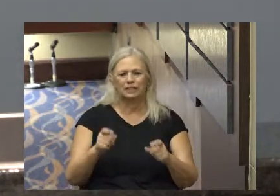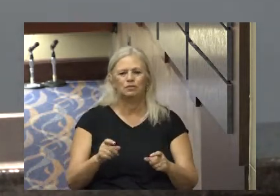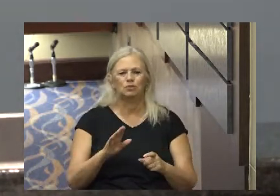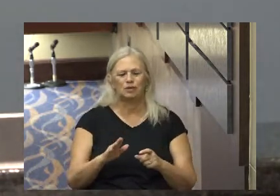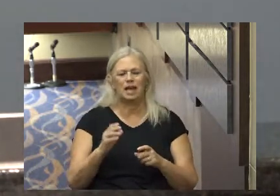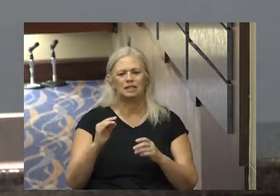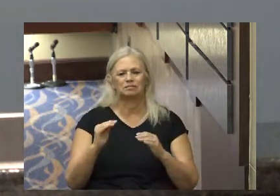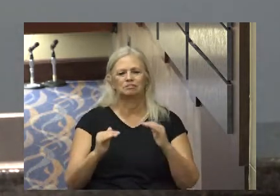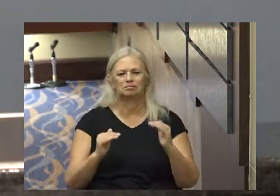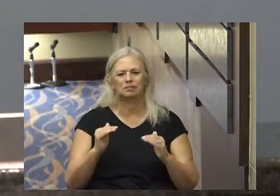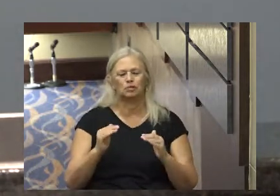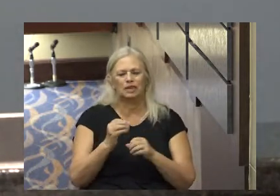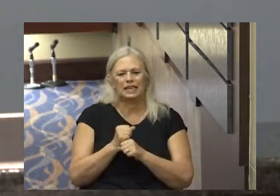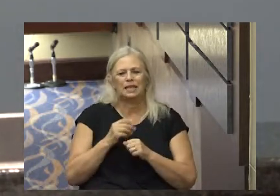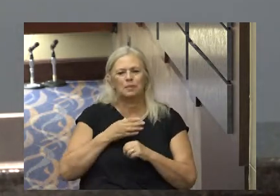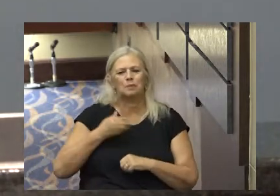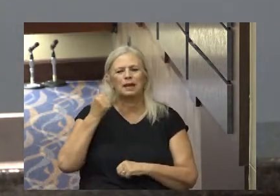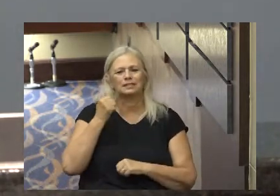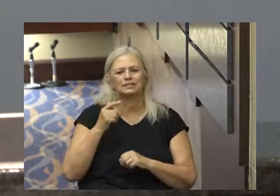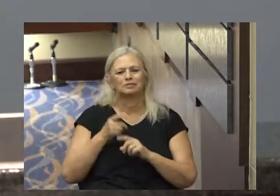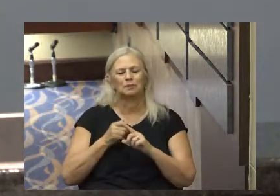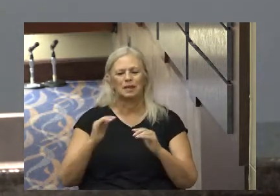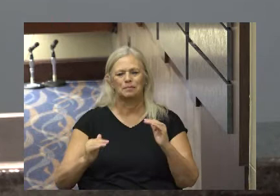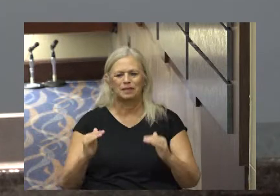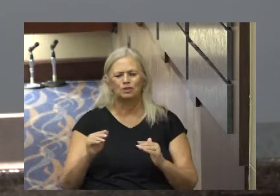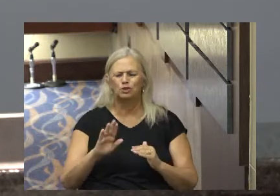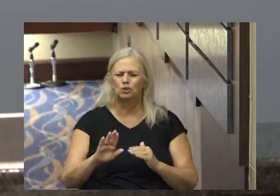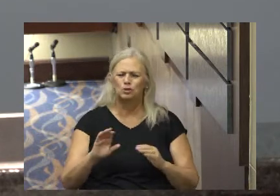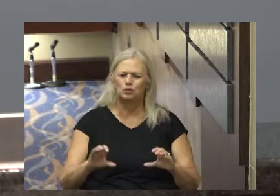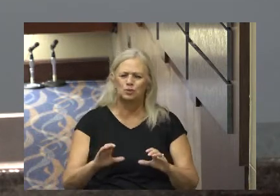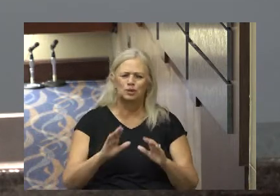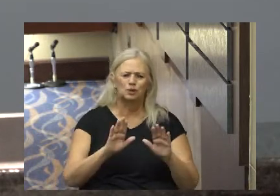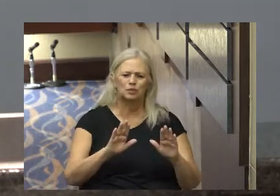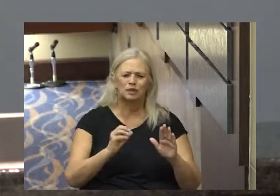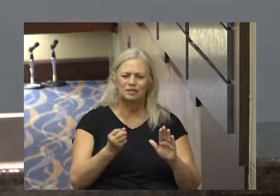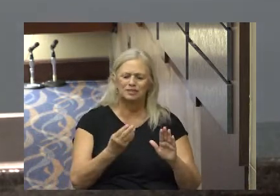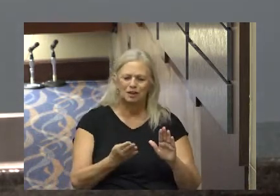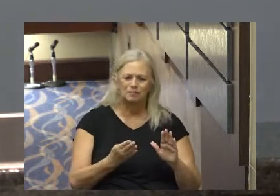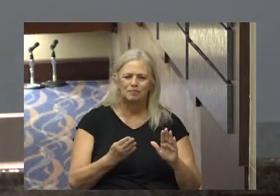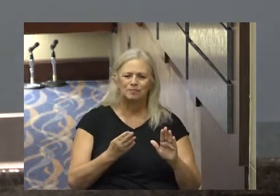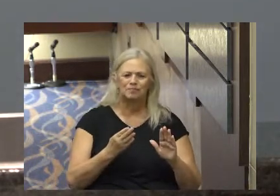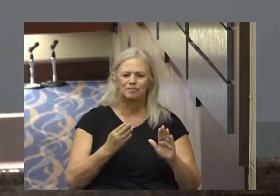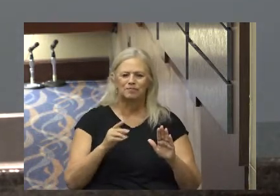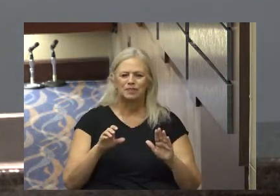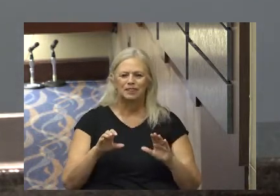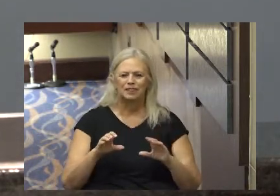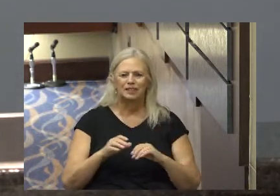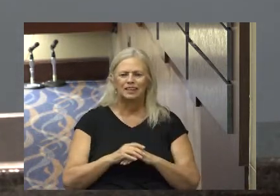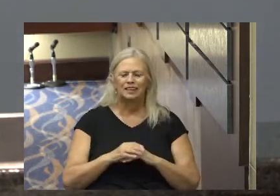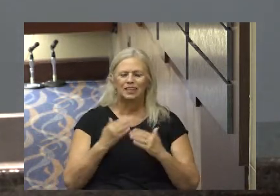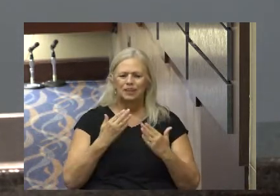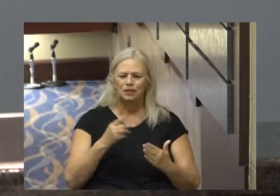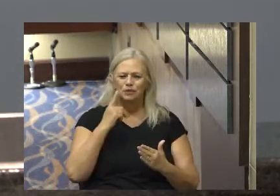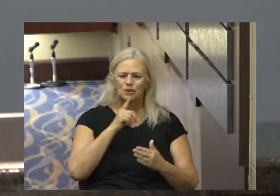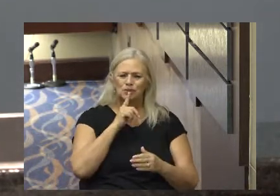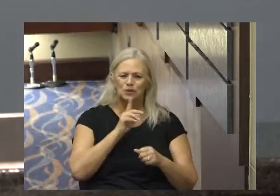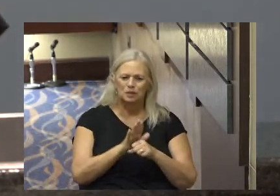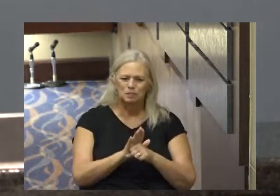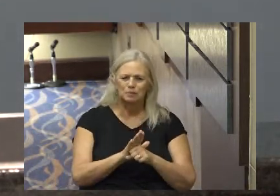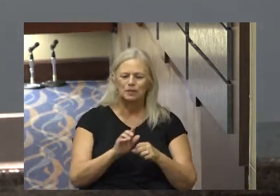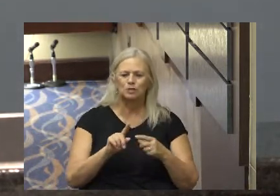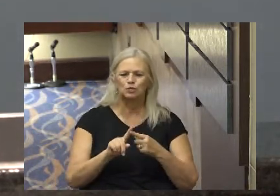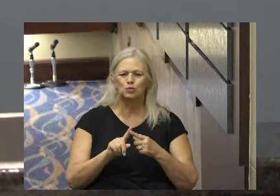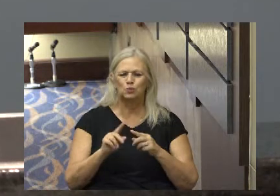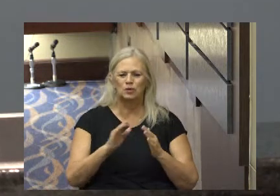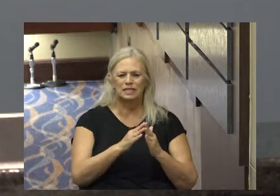think that you are doing a great job. I love to see the commitment you have to the city, and